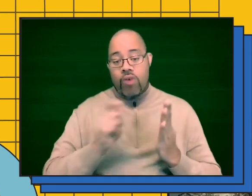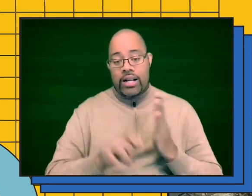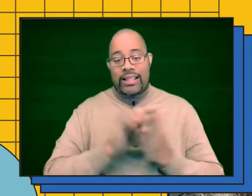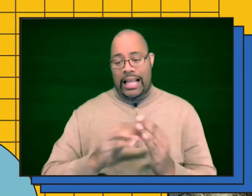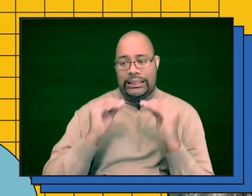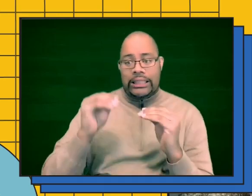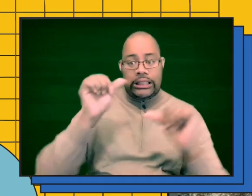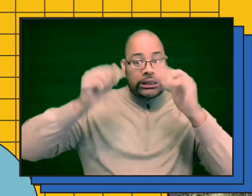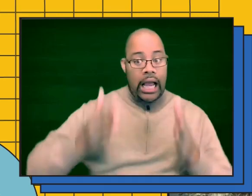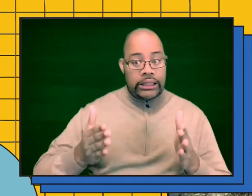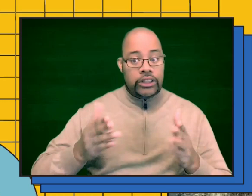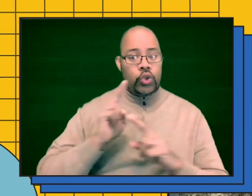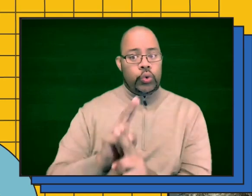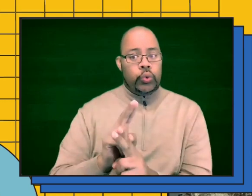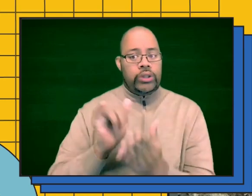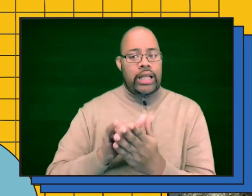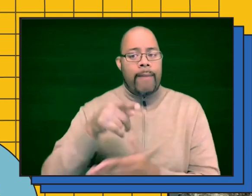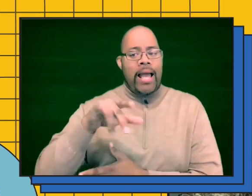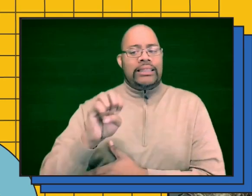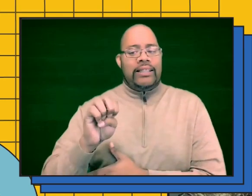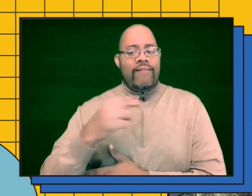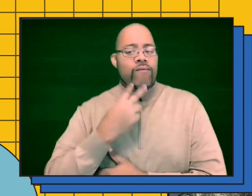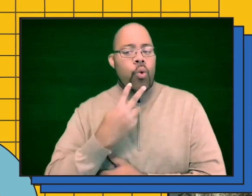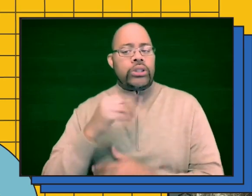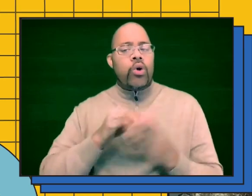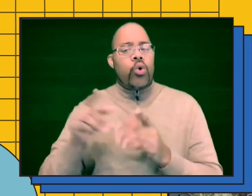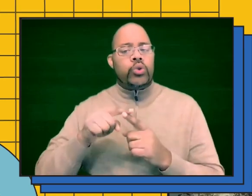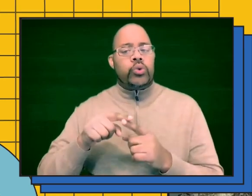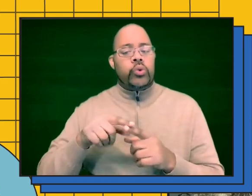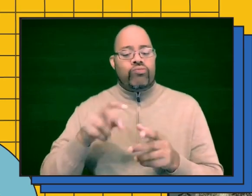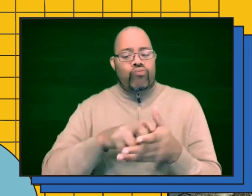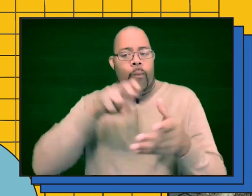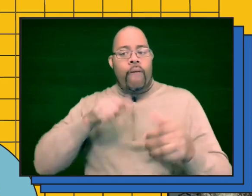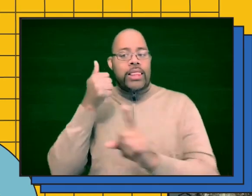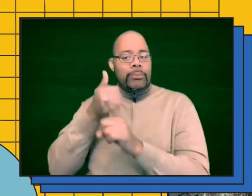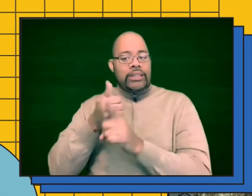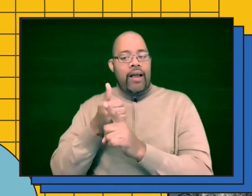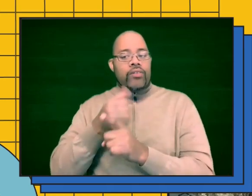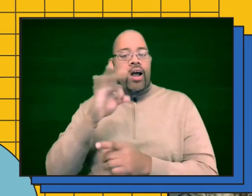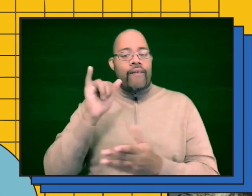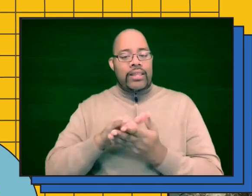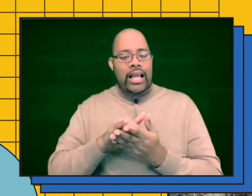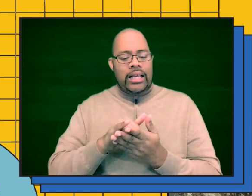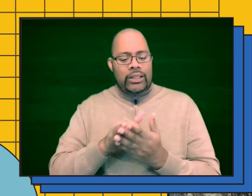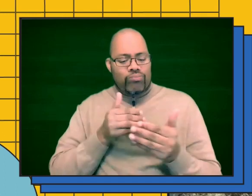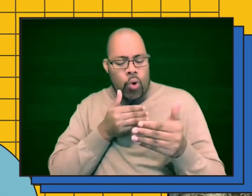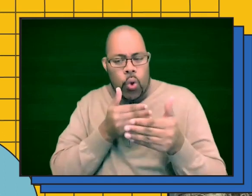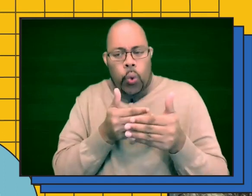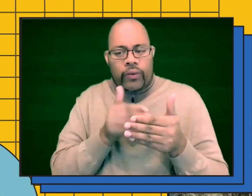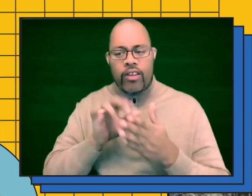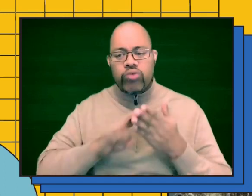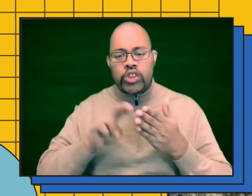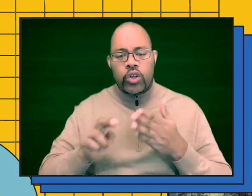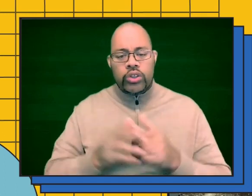writing, which teach scientists to use the passive voice in order to take themselves out of the intimacy of